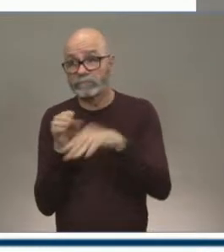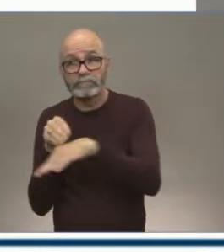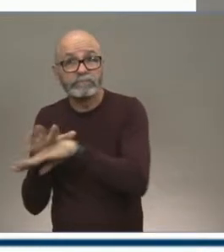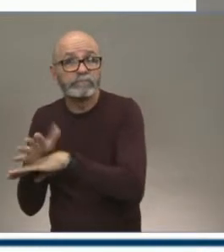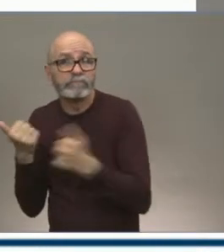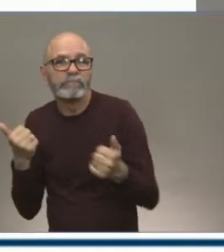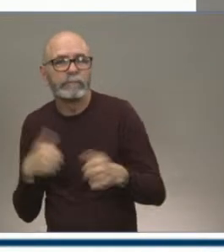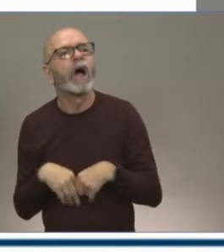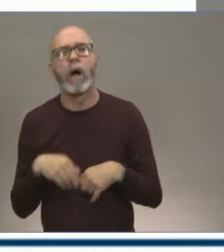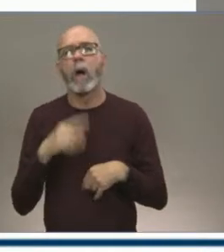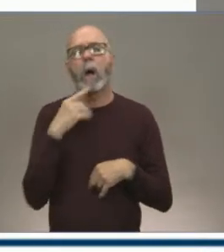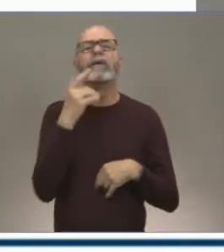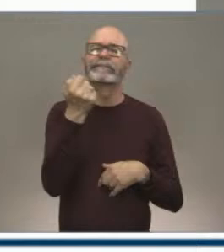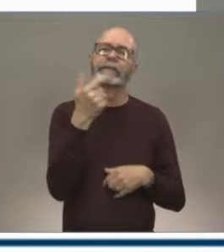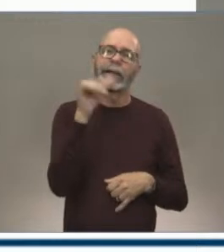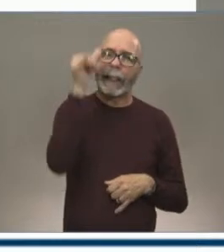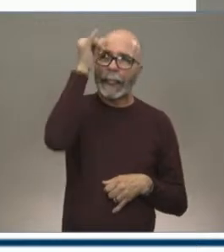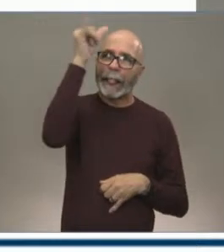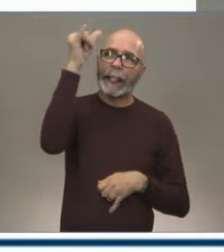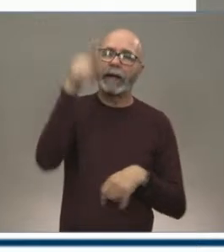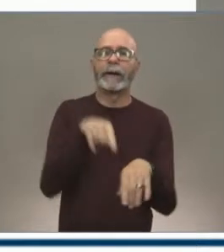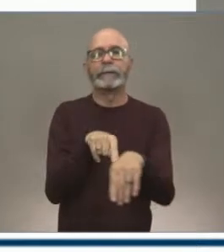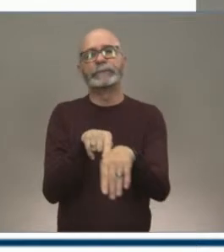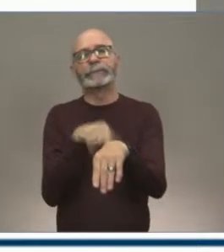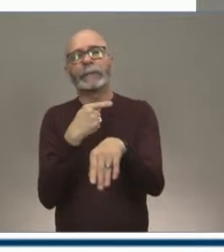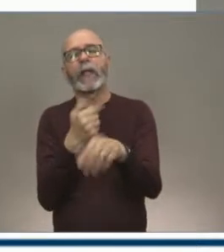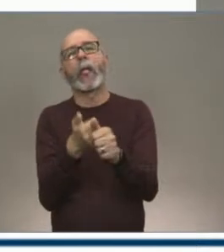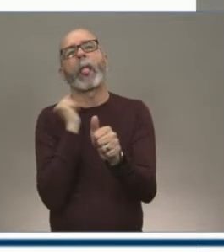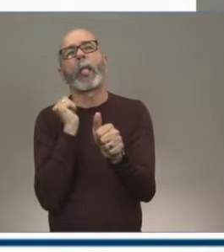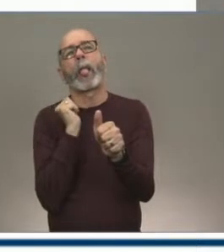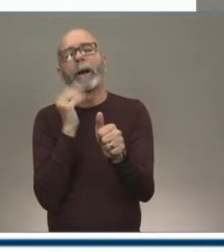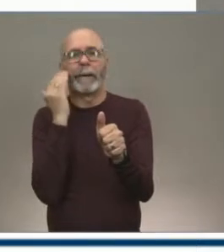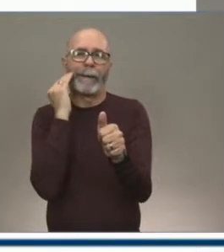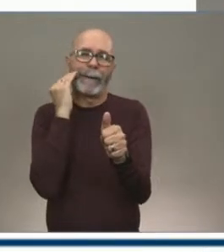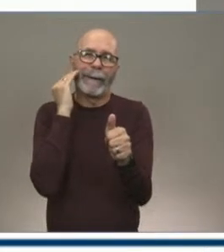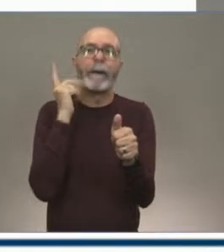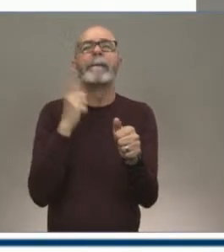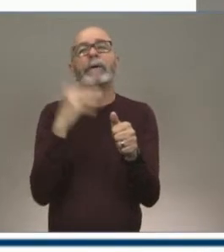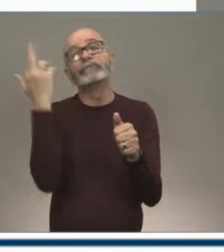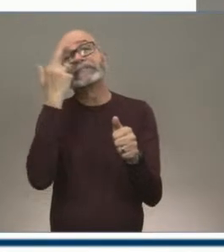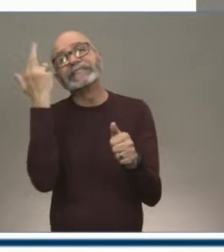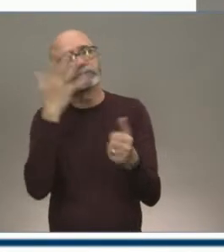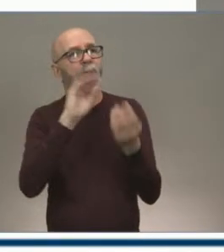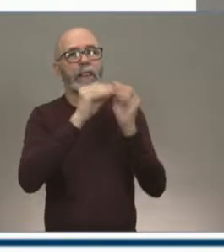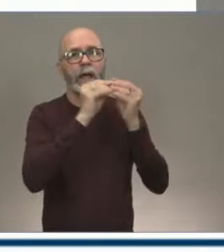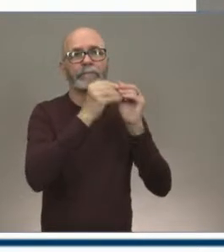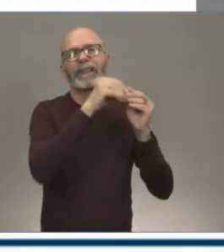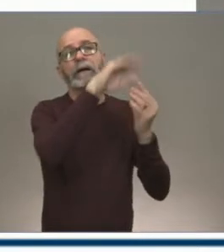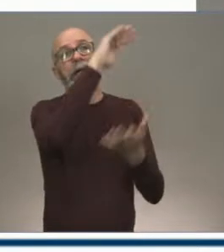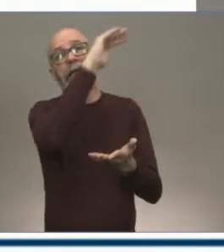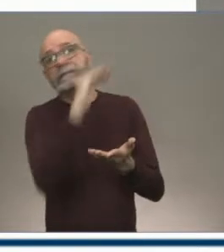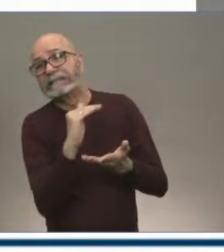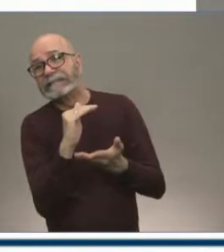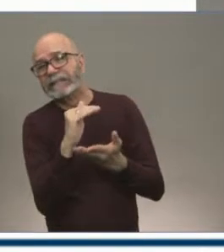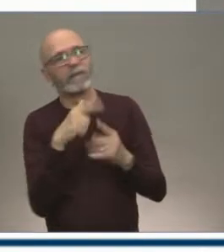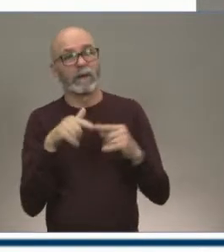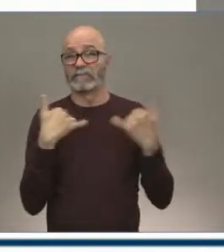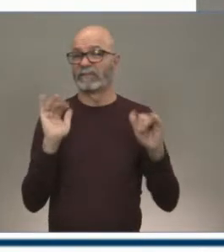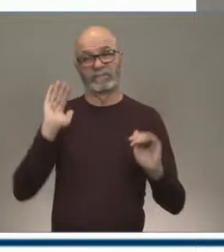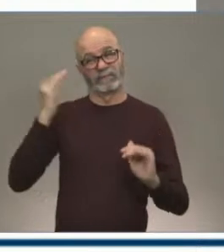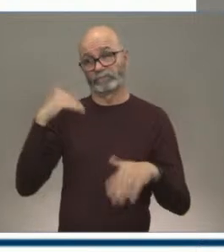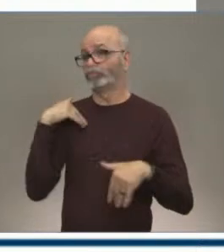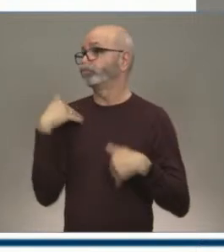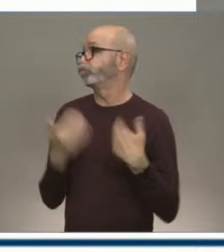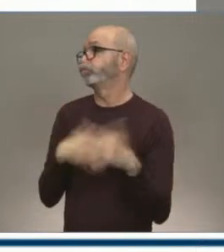because the reduction in the amount of Moderna vaccine, but we're still moving forward. We keep moving vaccine